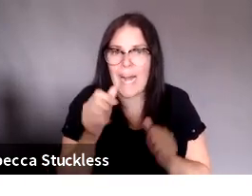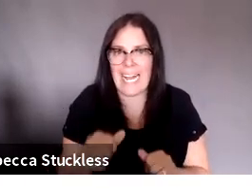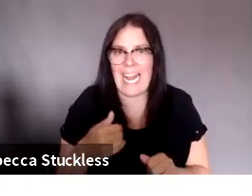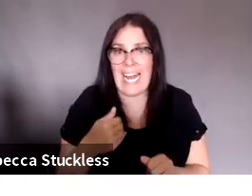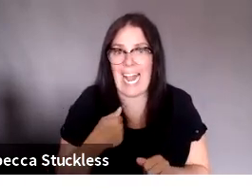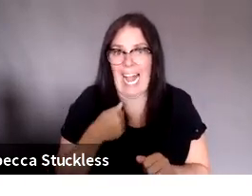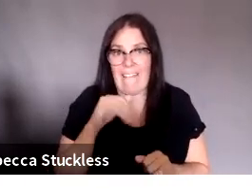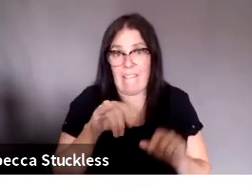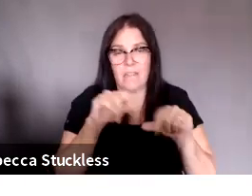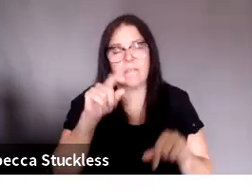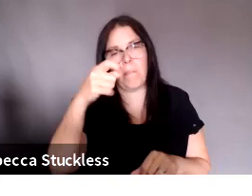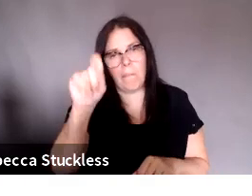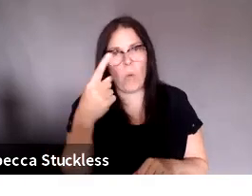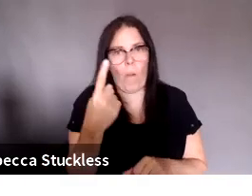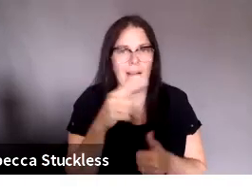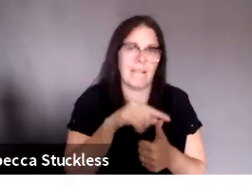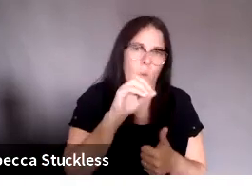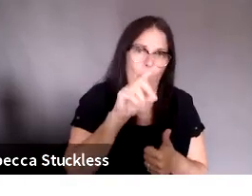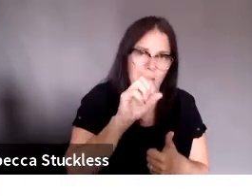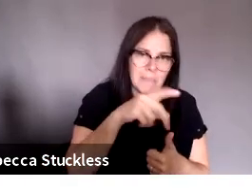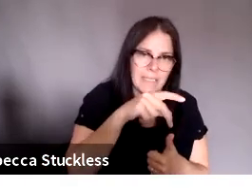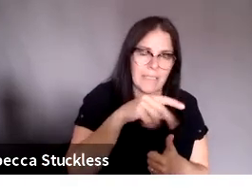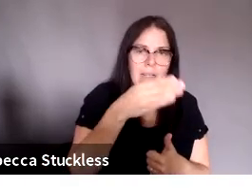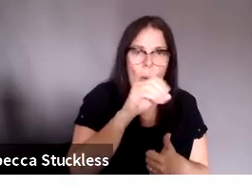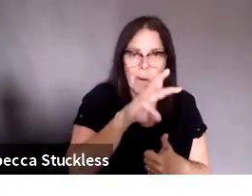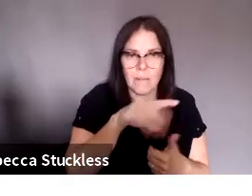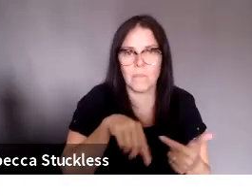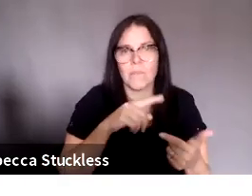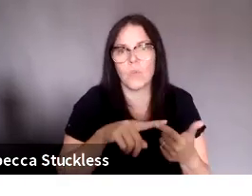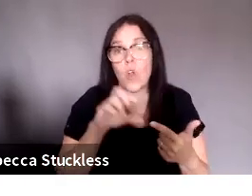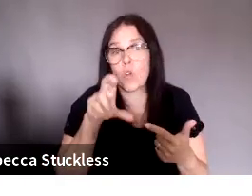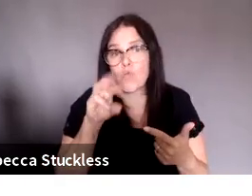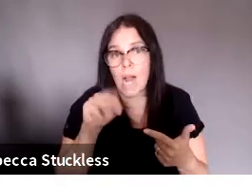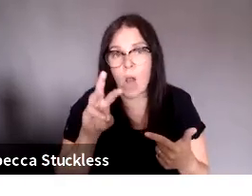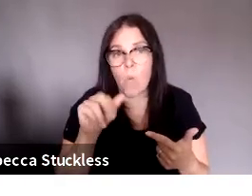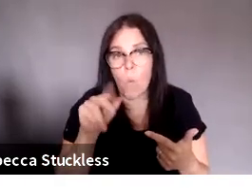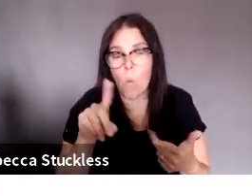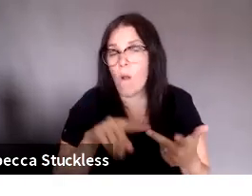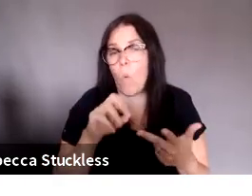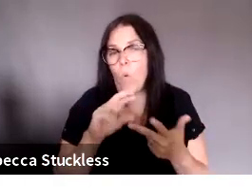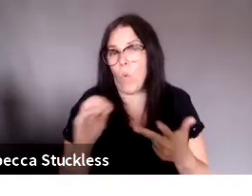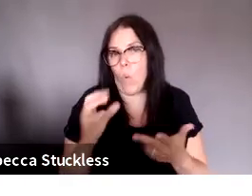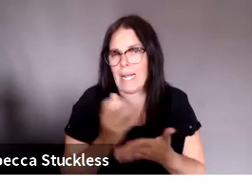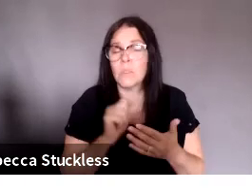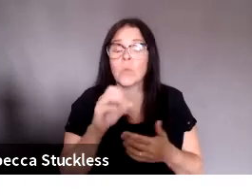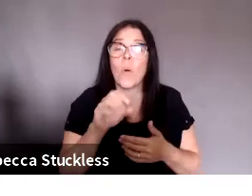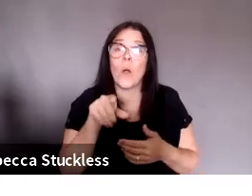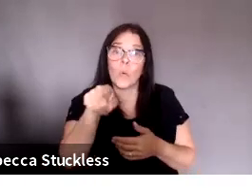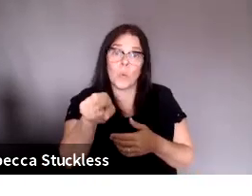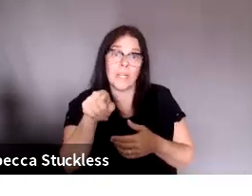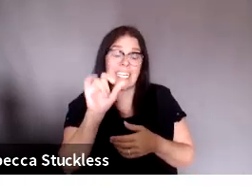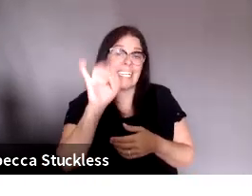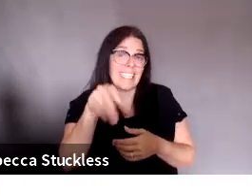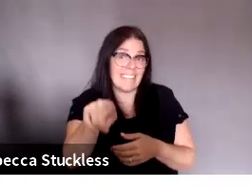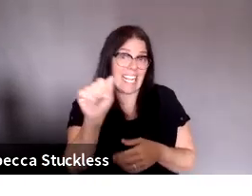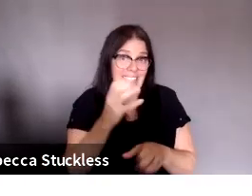box. So on average, if you're getting 3 suitability indicators out of your learners, then